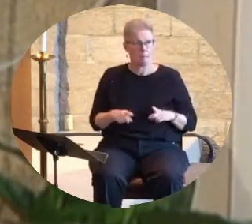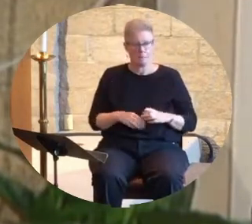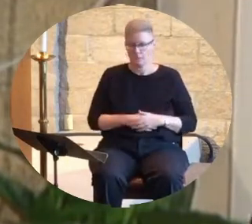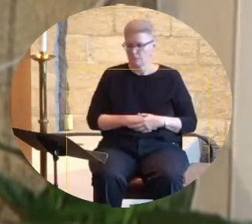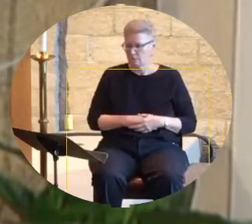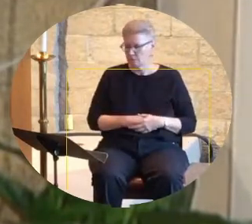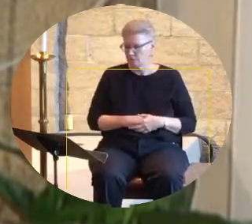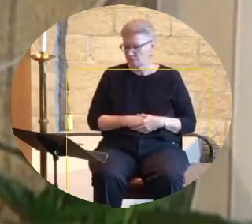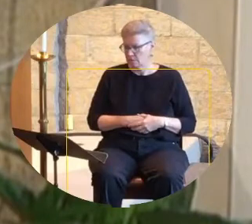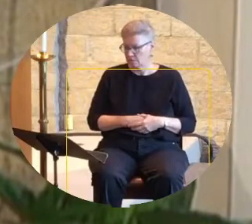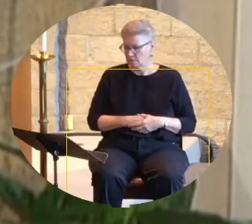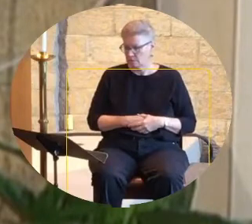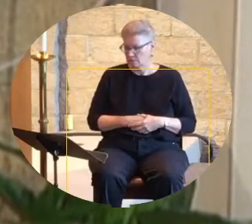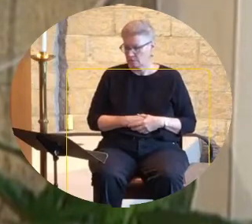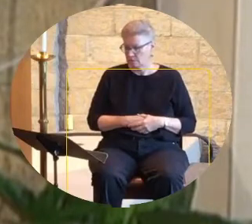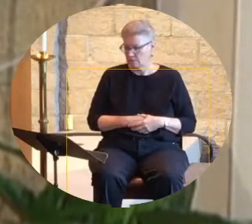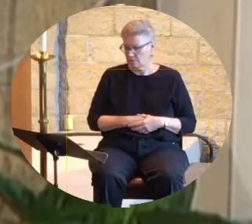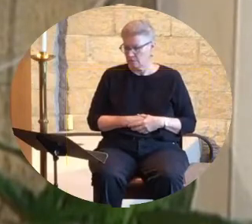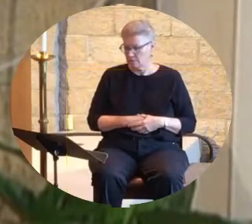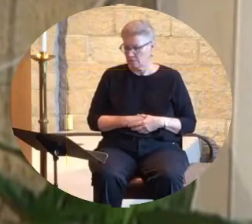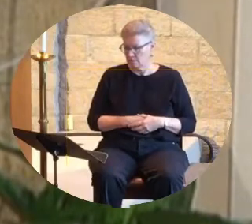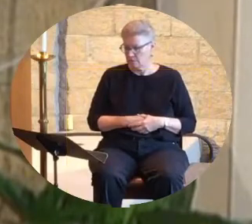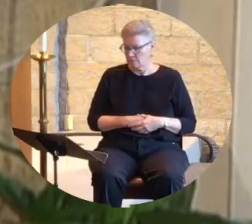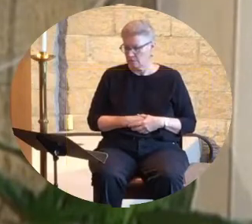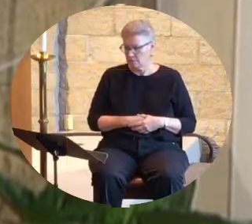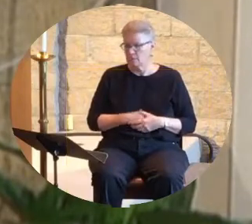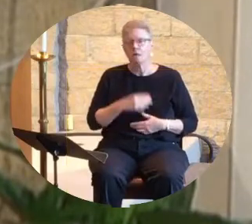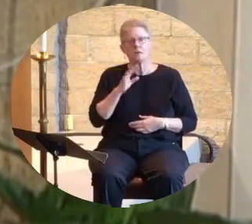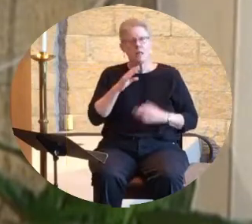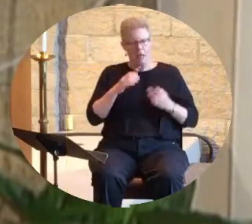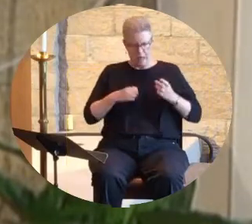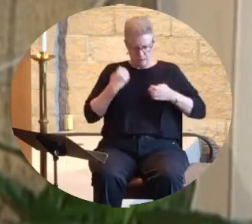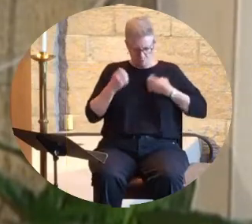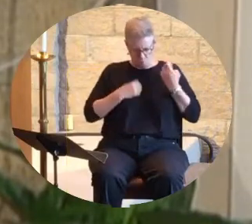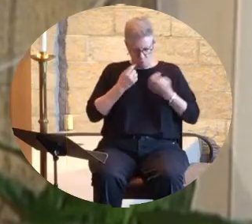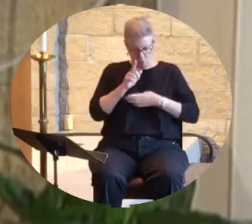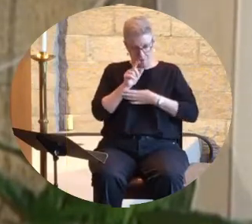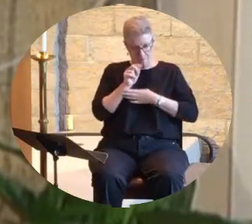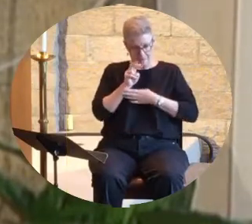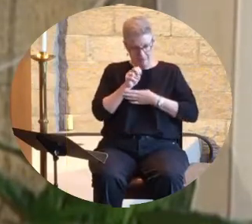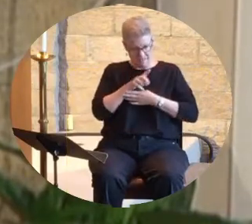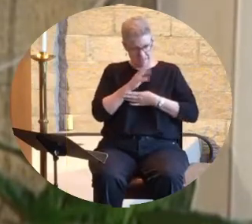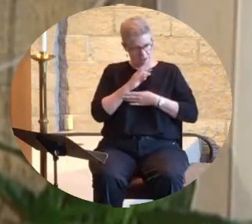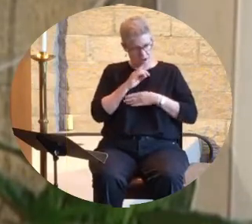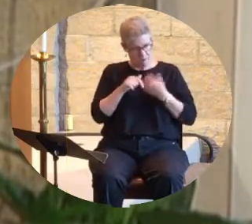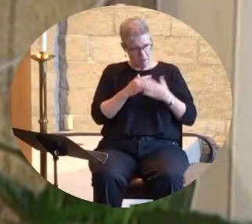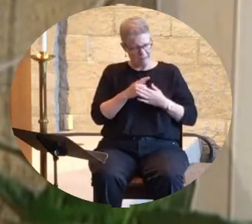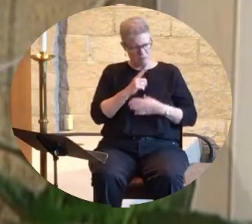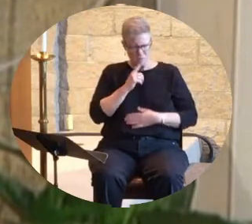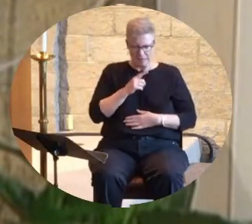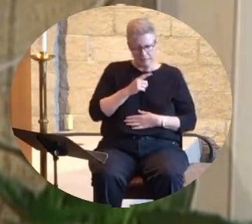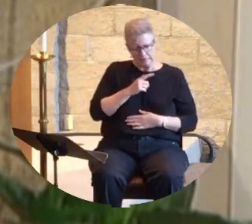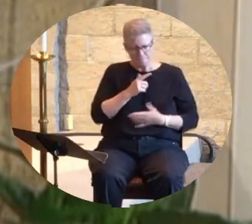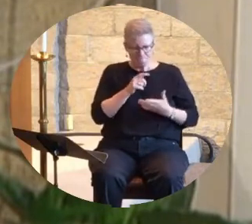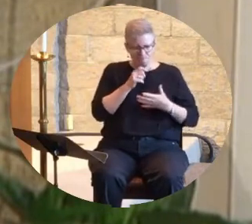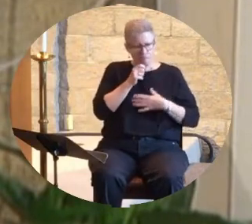is this love is an impersonal love. It is actually referred